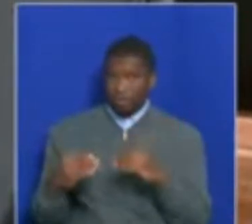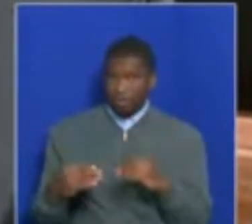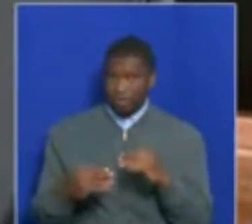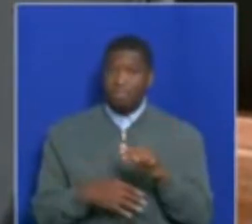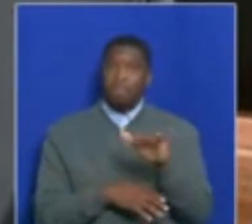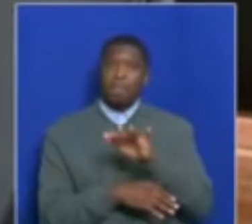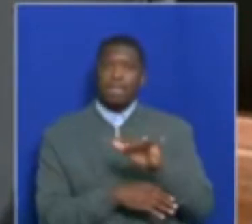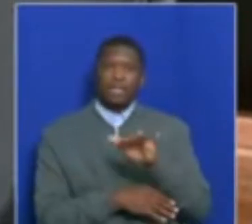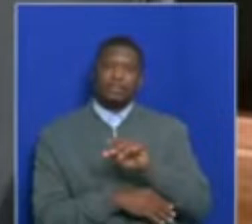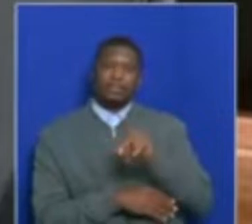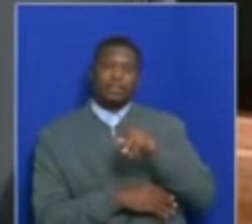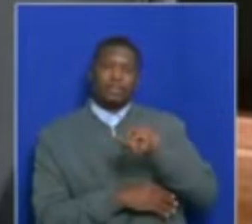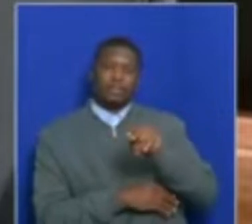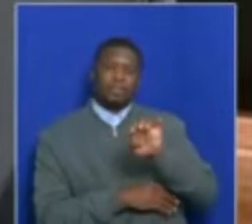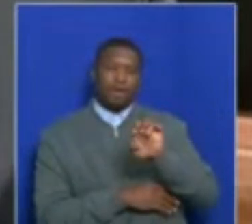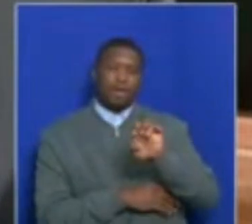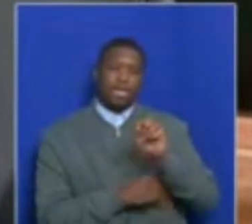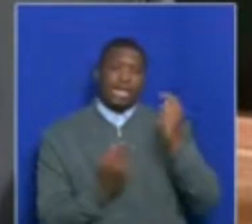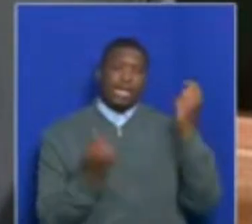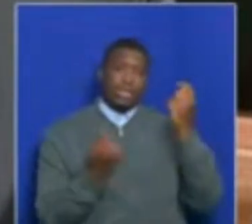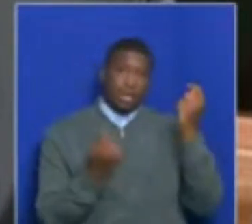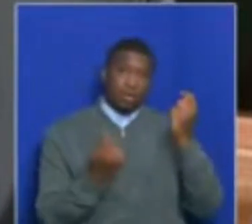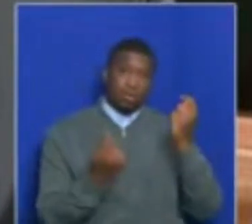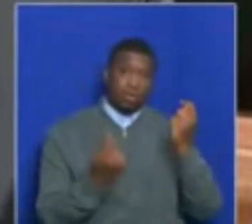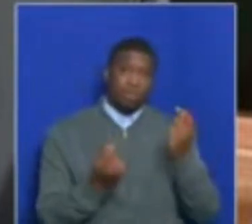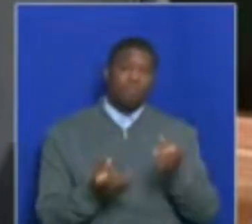at page 17 of your statement.